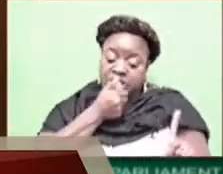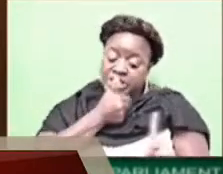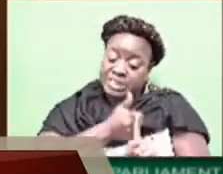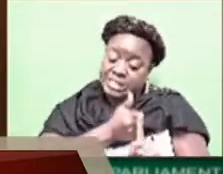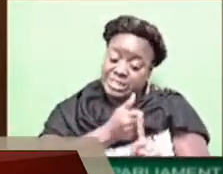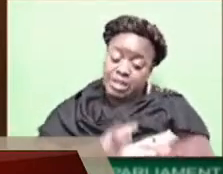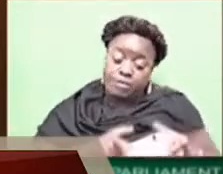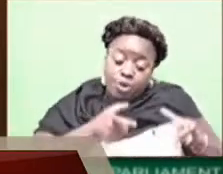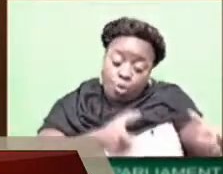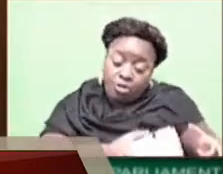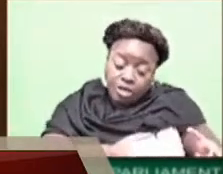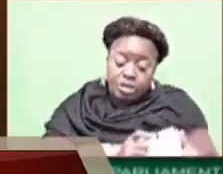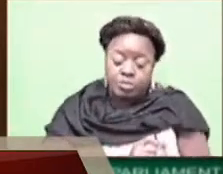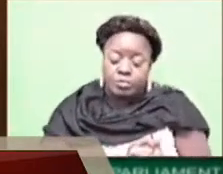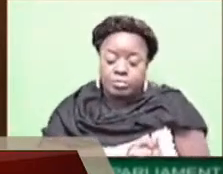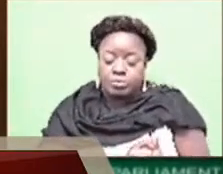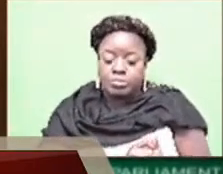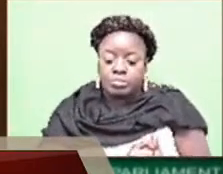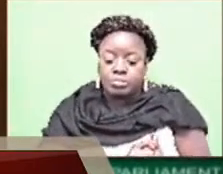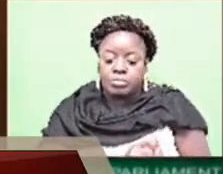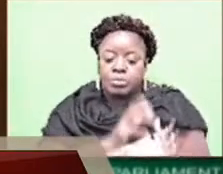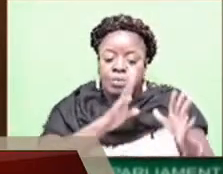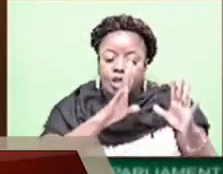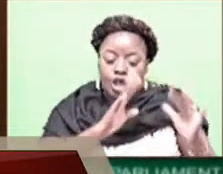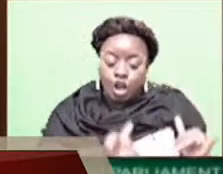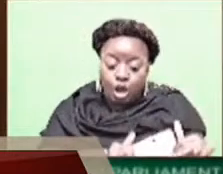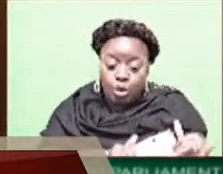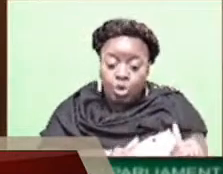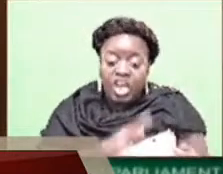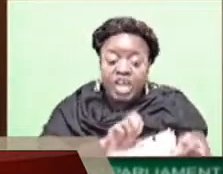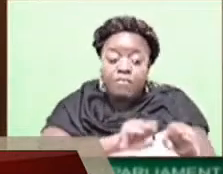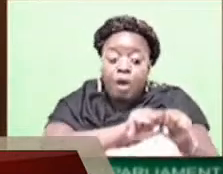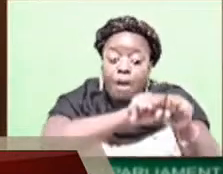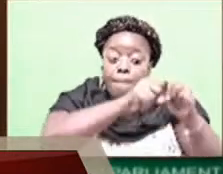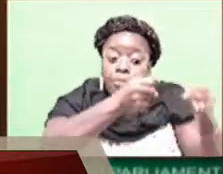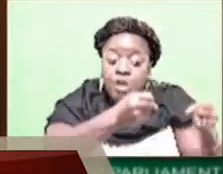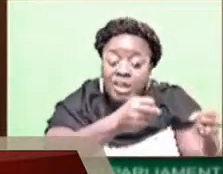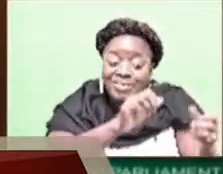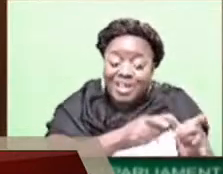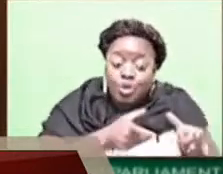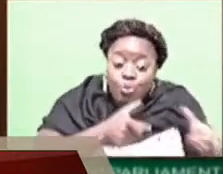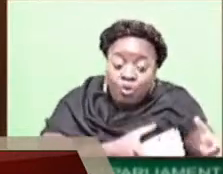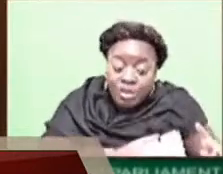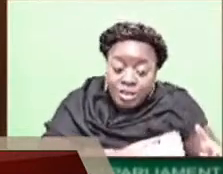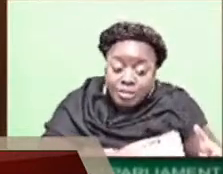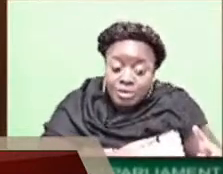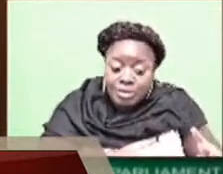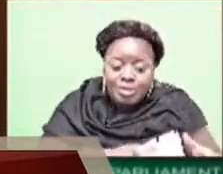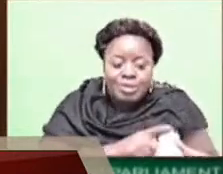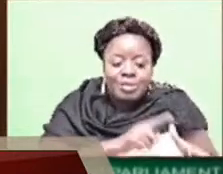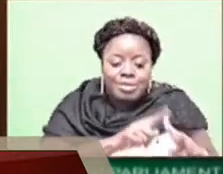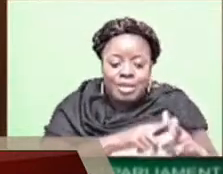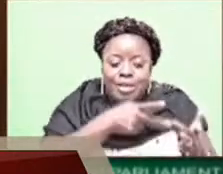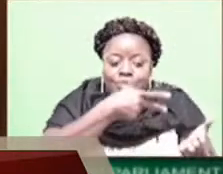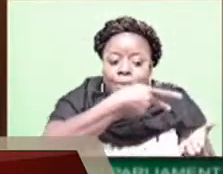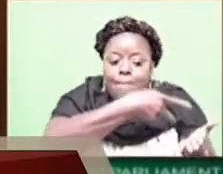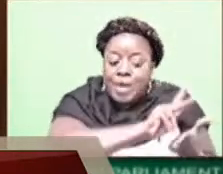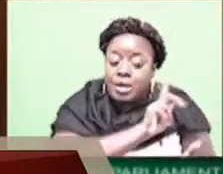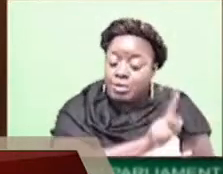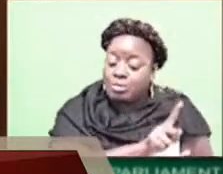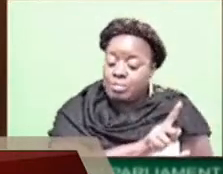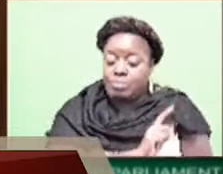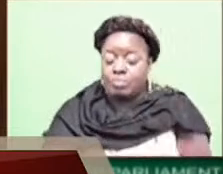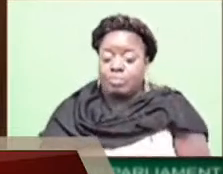ability to issue fixed penalty notices for breaches of self-quarantine as opposed to arrestable offenses. It is for that